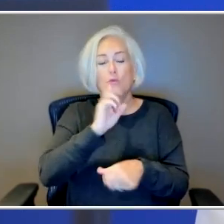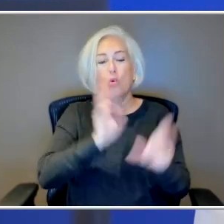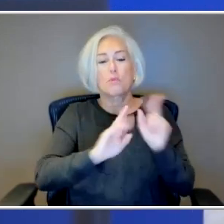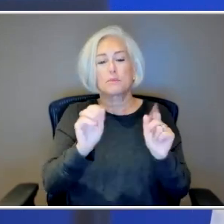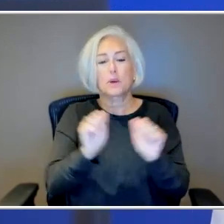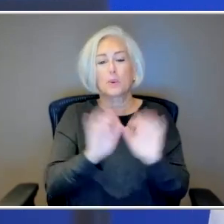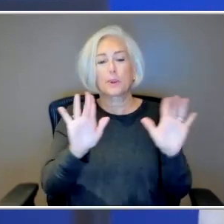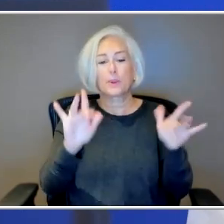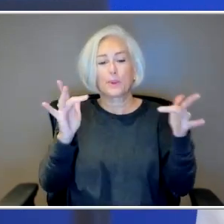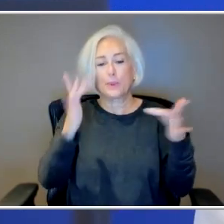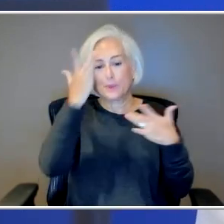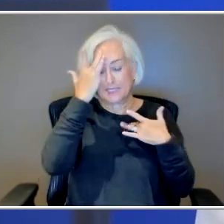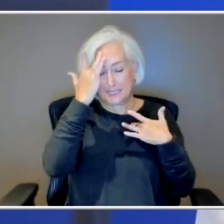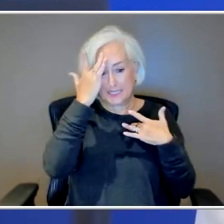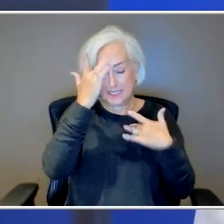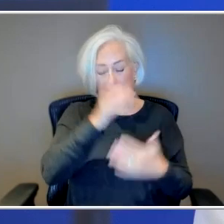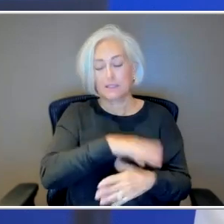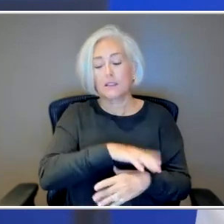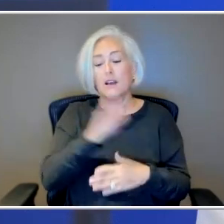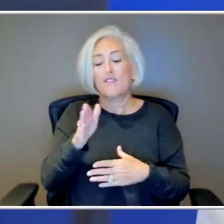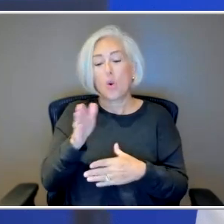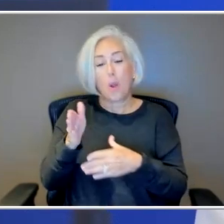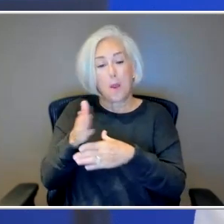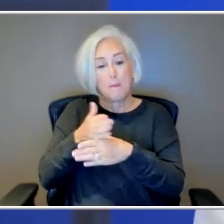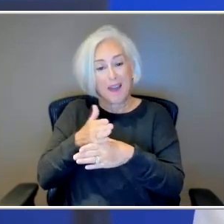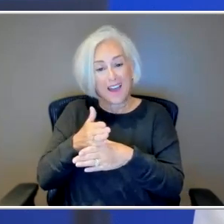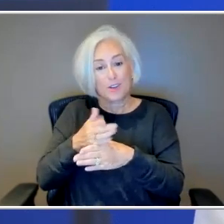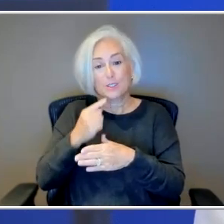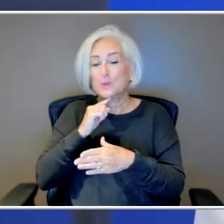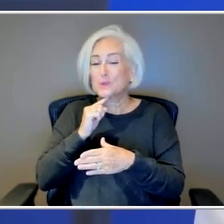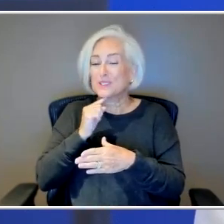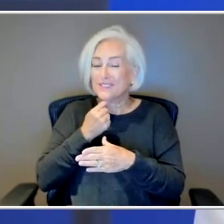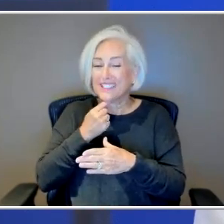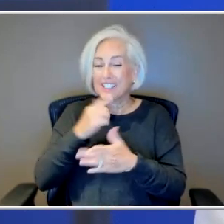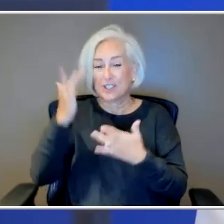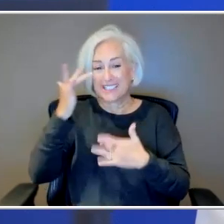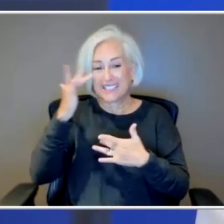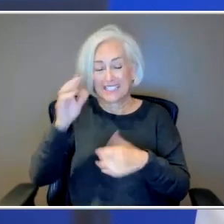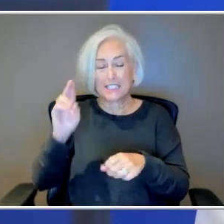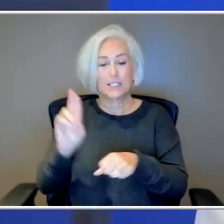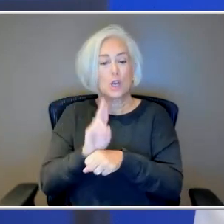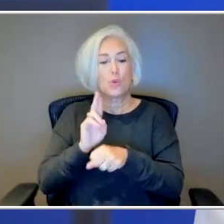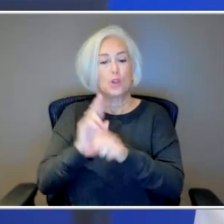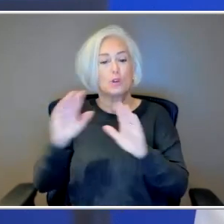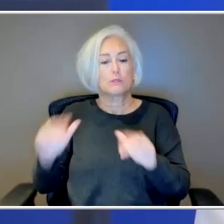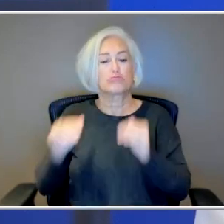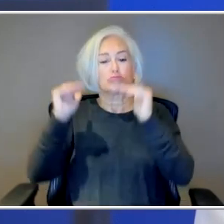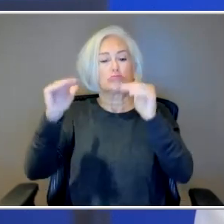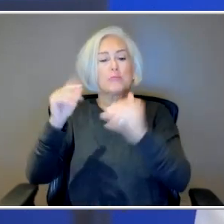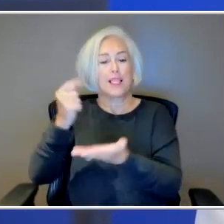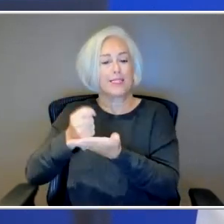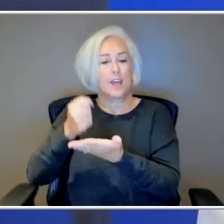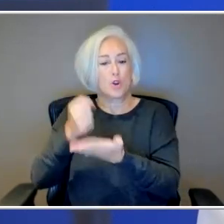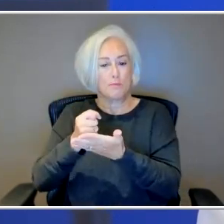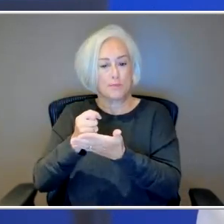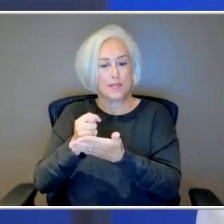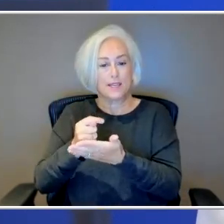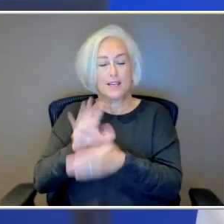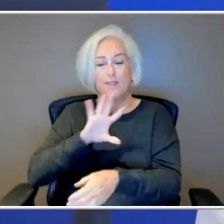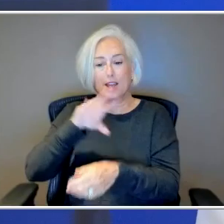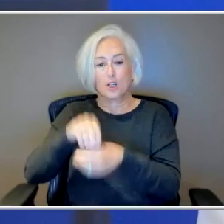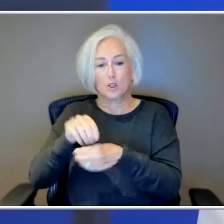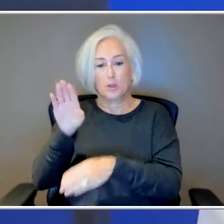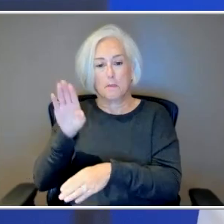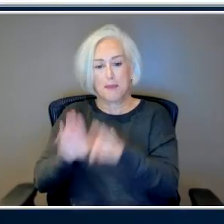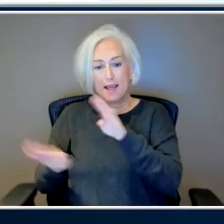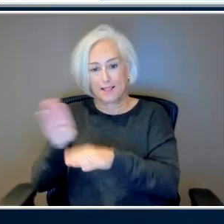with moderate to severe disease, we use advanced therapies that include both biologics and small molecules.